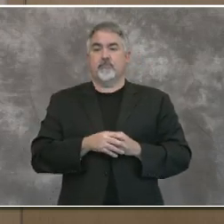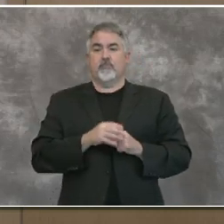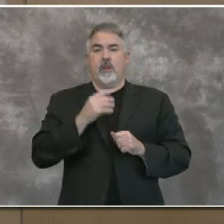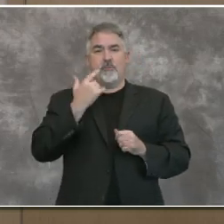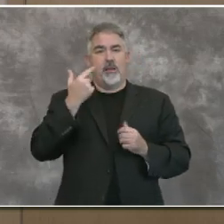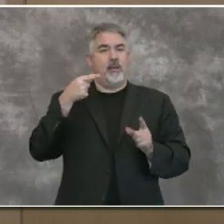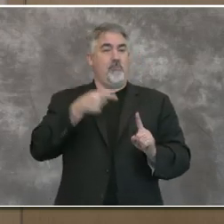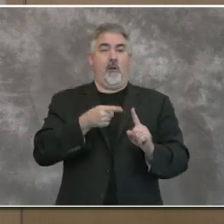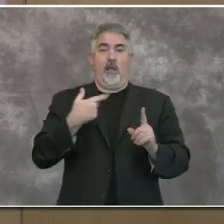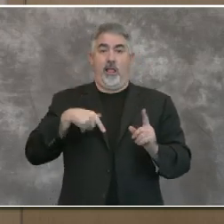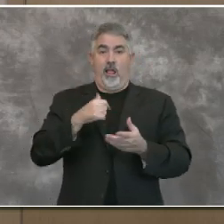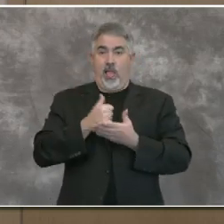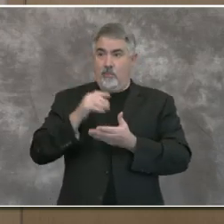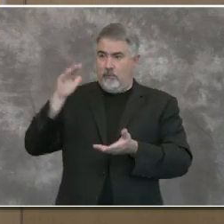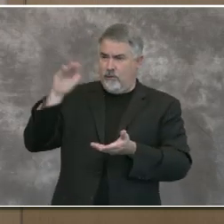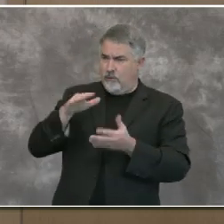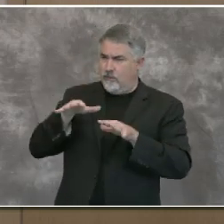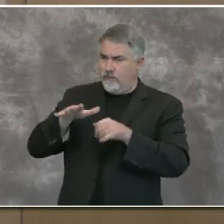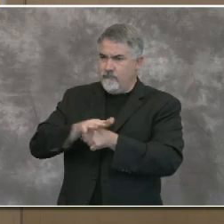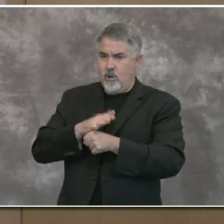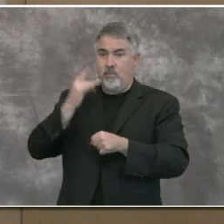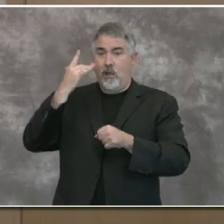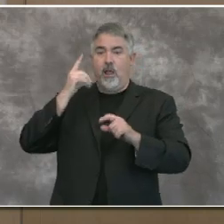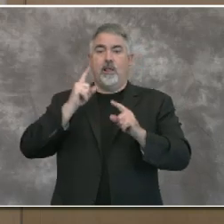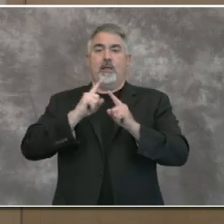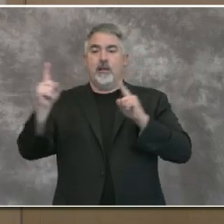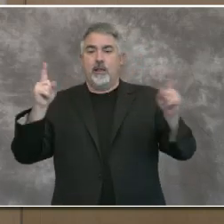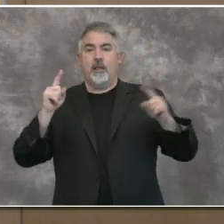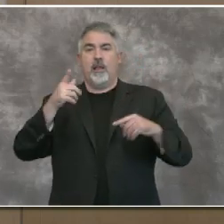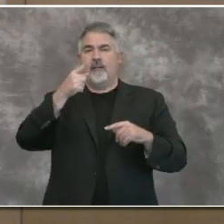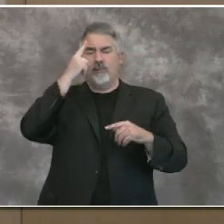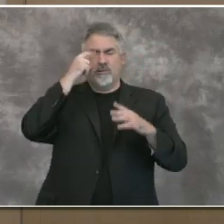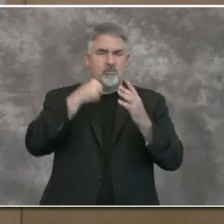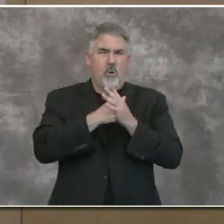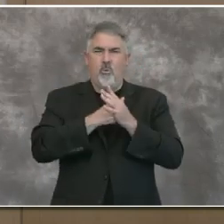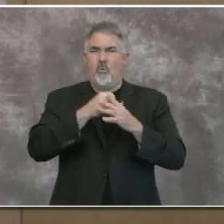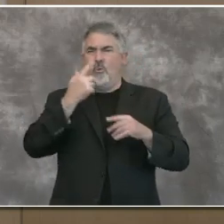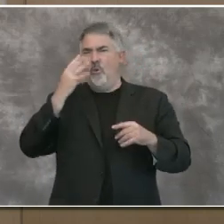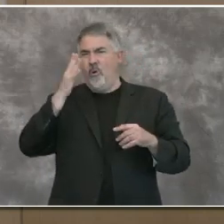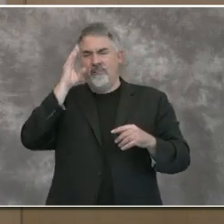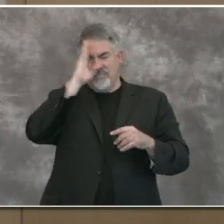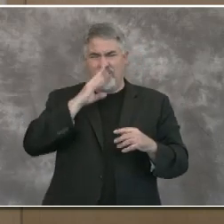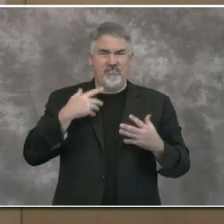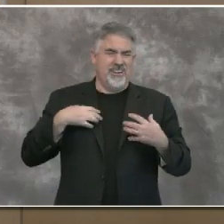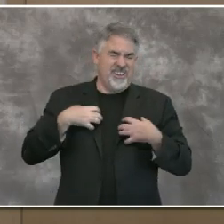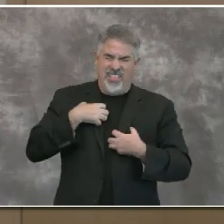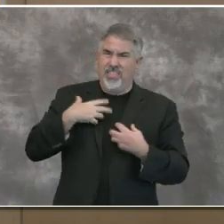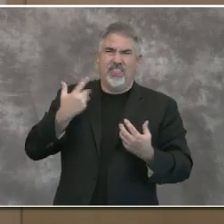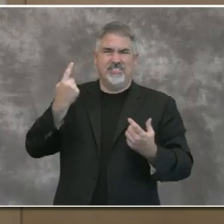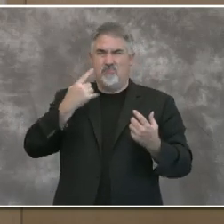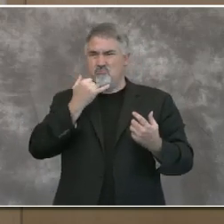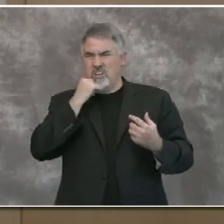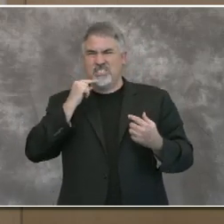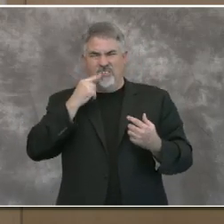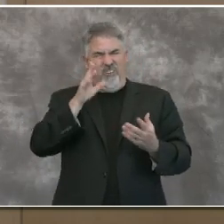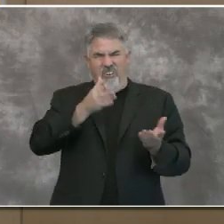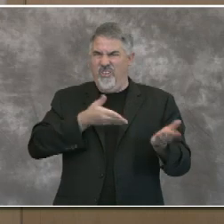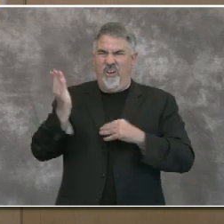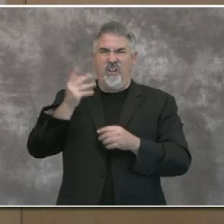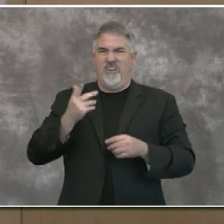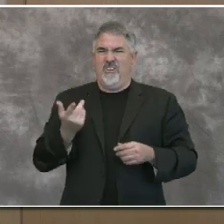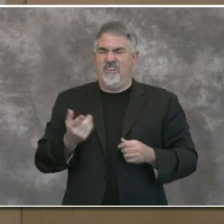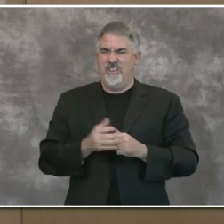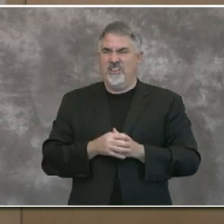or other life emergent situations. Yeah, Dr. Wooten, though, I wonder if you could say